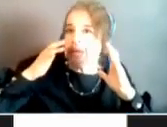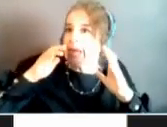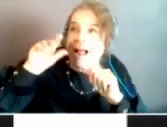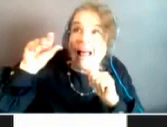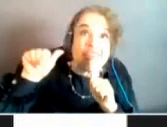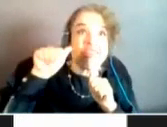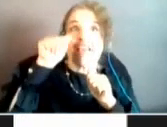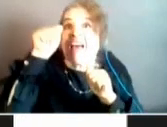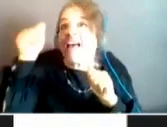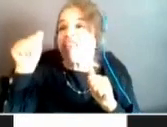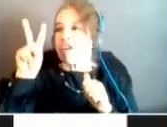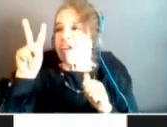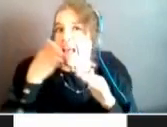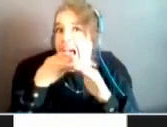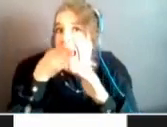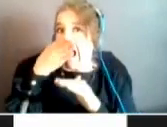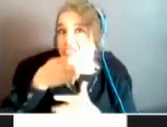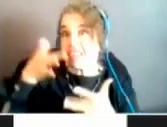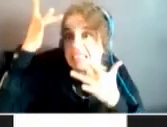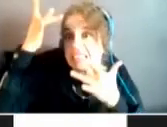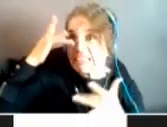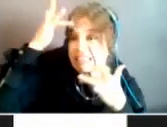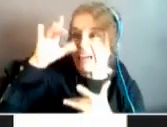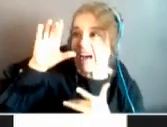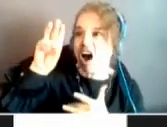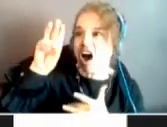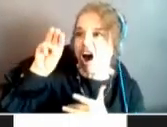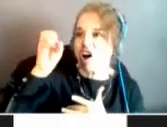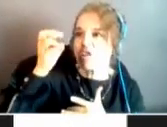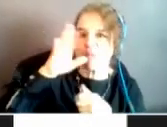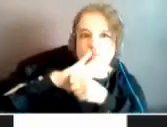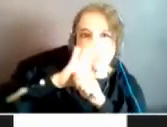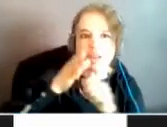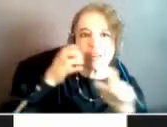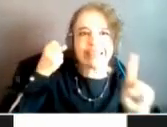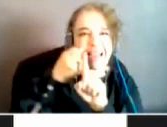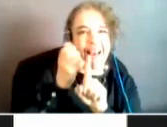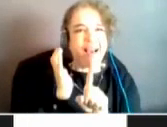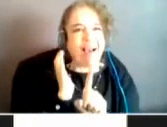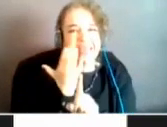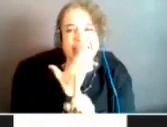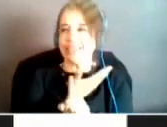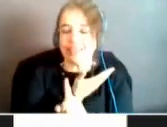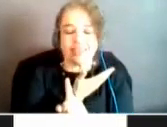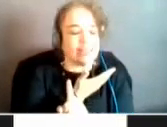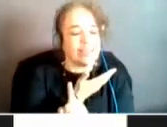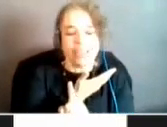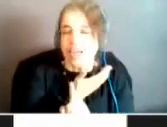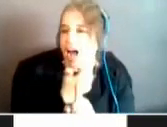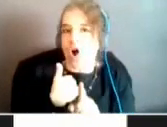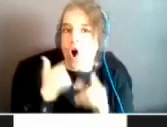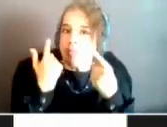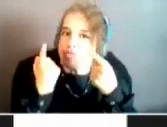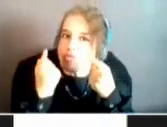another variant after this Omicron variant, and how is that going to impact us? And I have tried